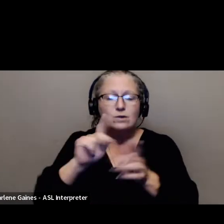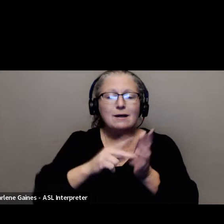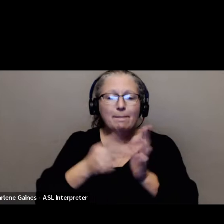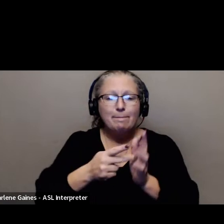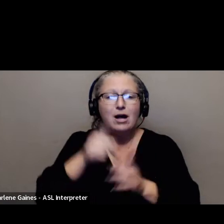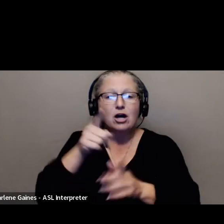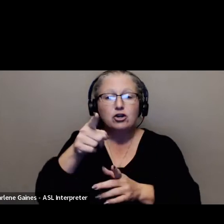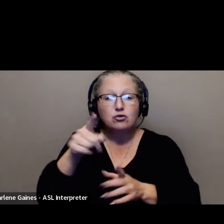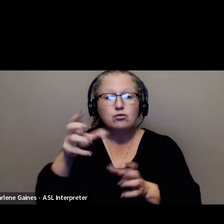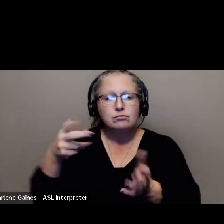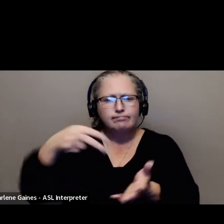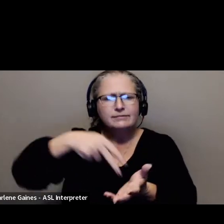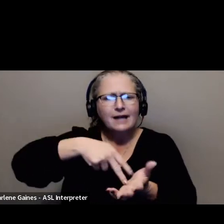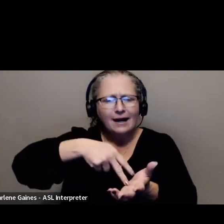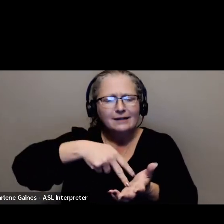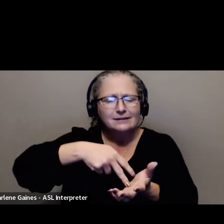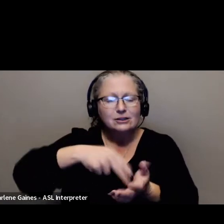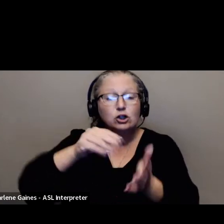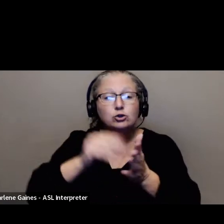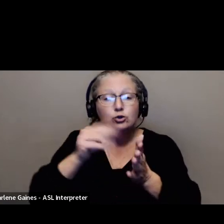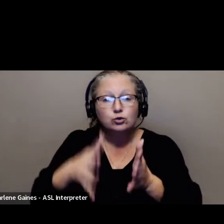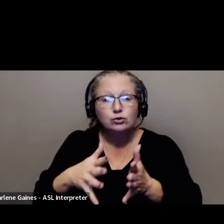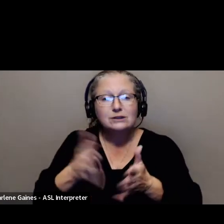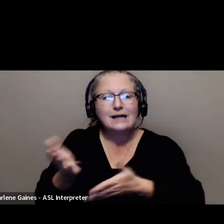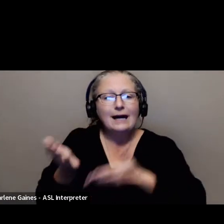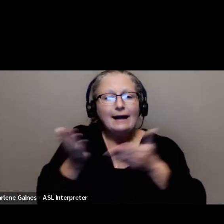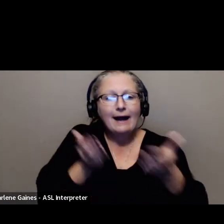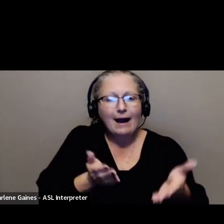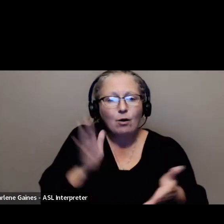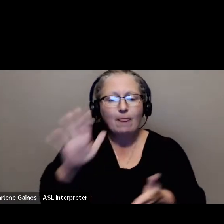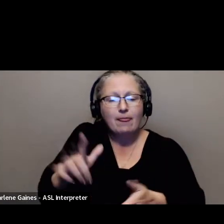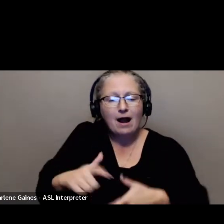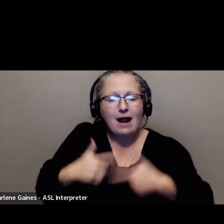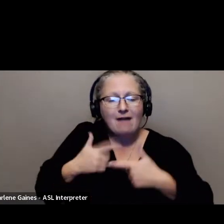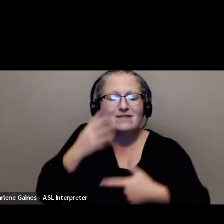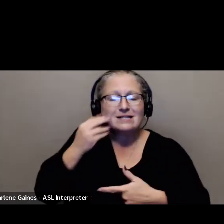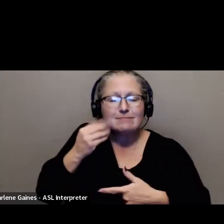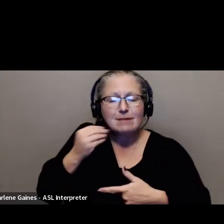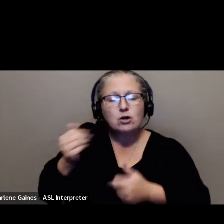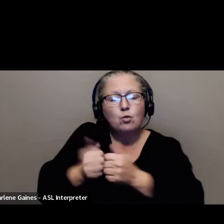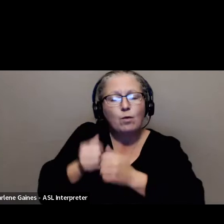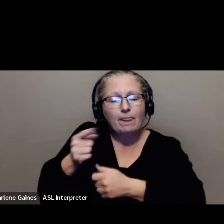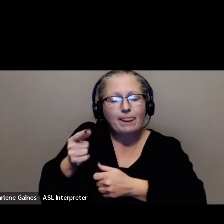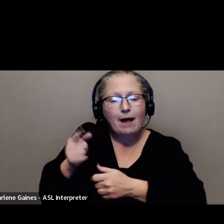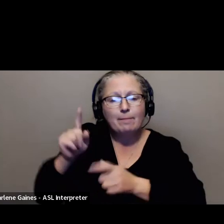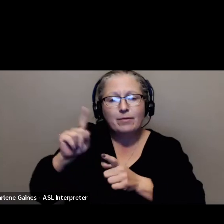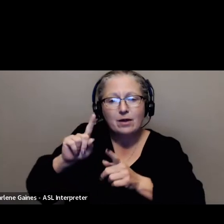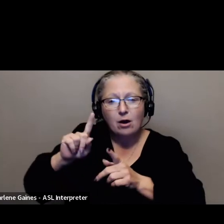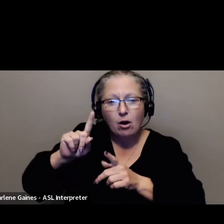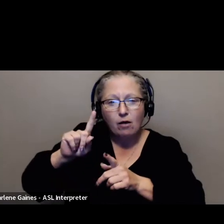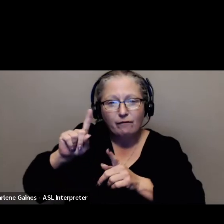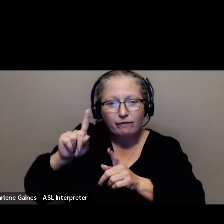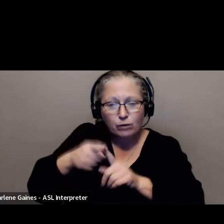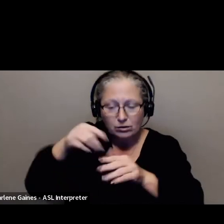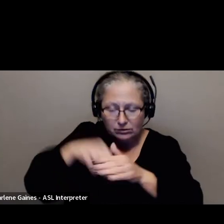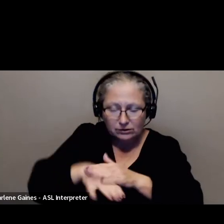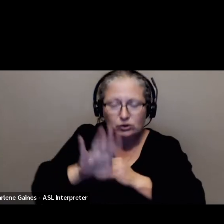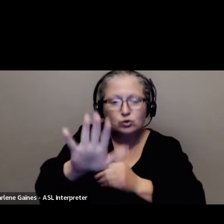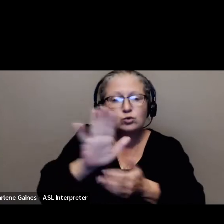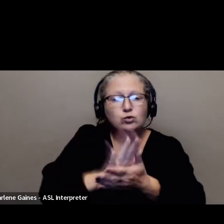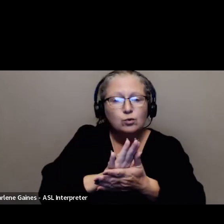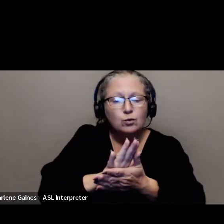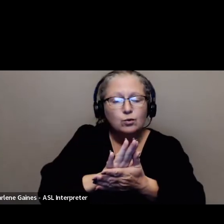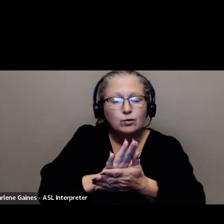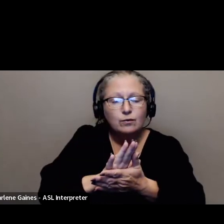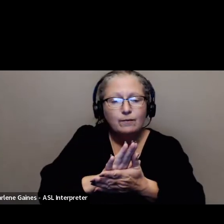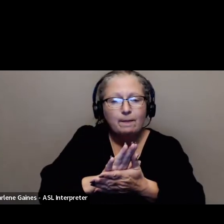have taken a stance. Students carry their lived experiences with them the second they walk into the doors of your schools.